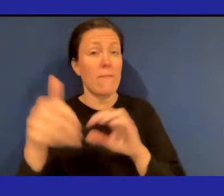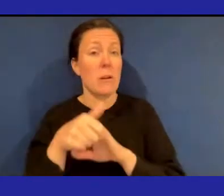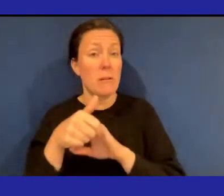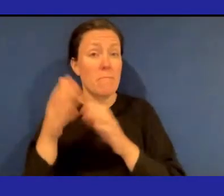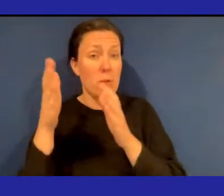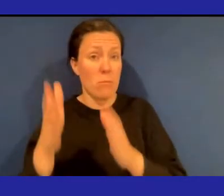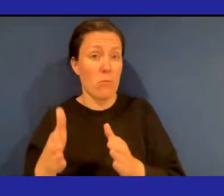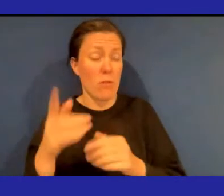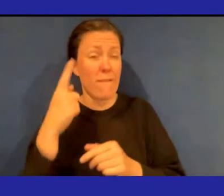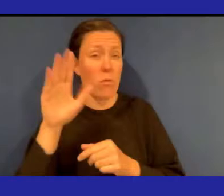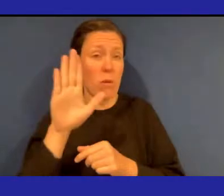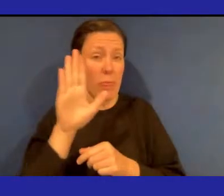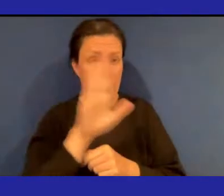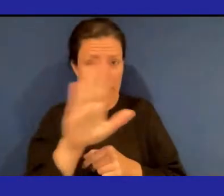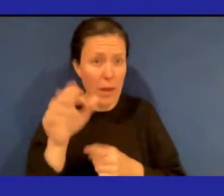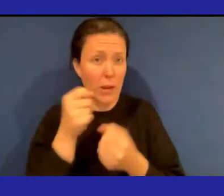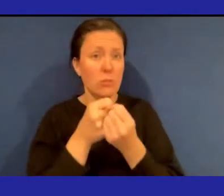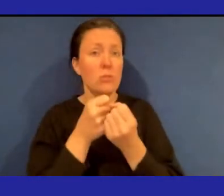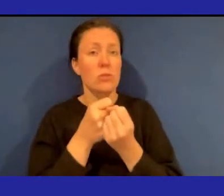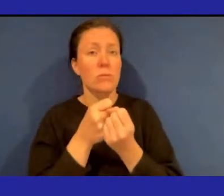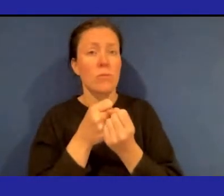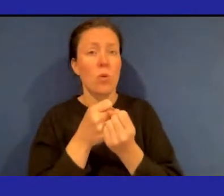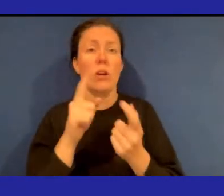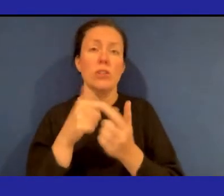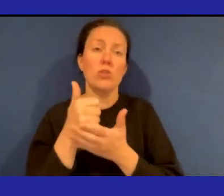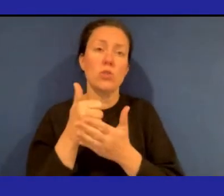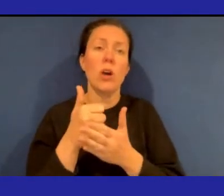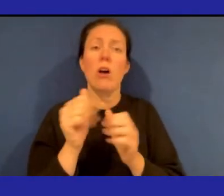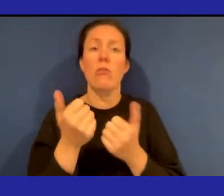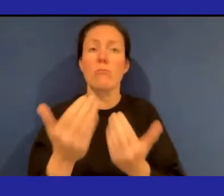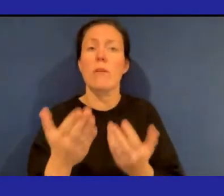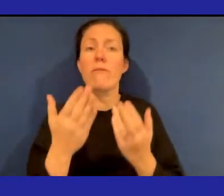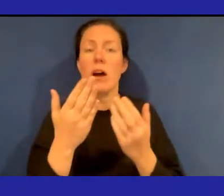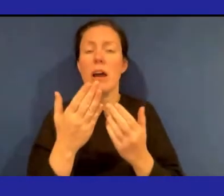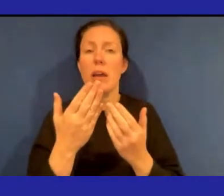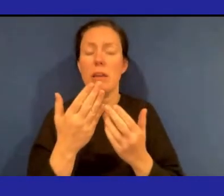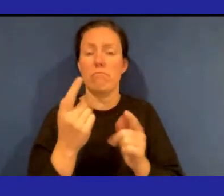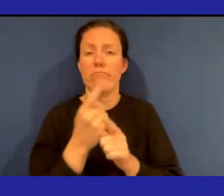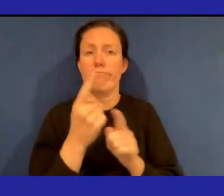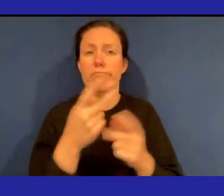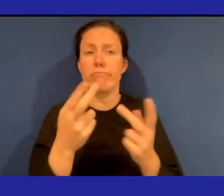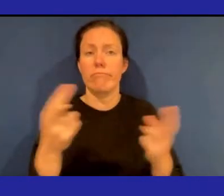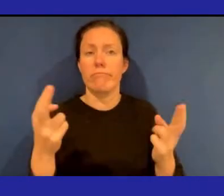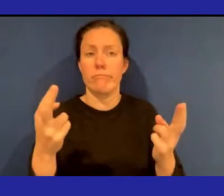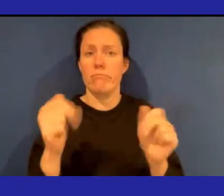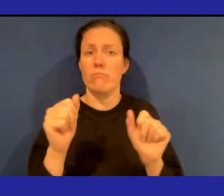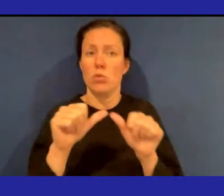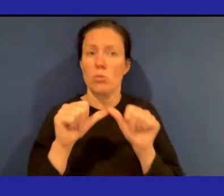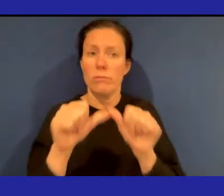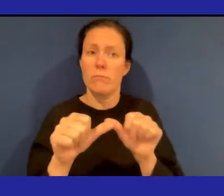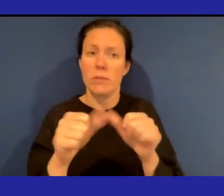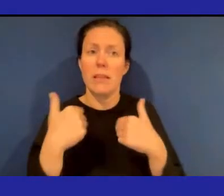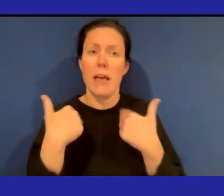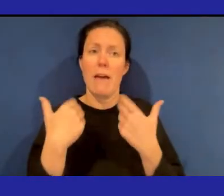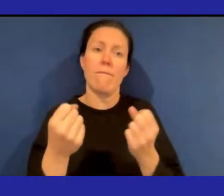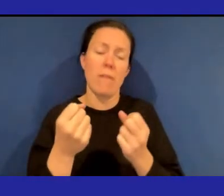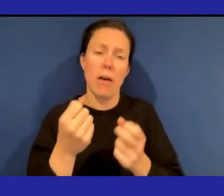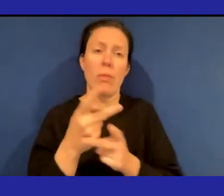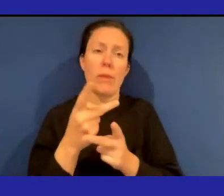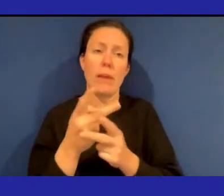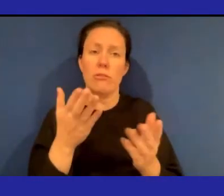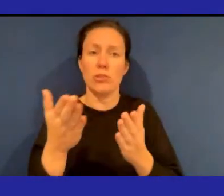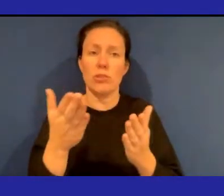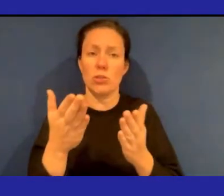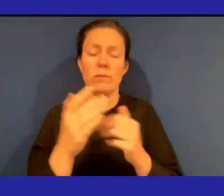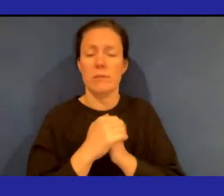unwavering support in securing the resources necessary for us to deliver exceptional healthcare services. I want to